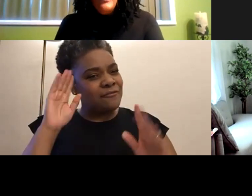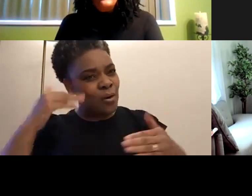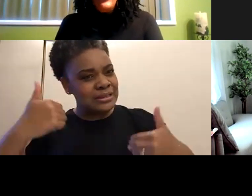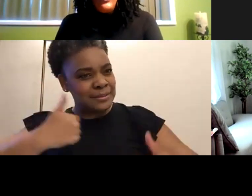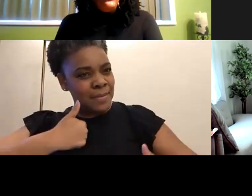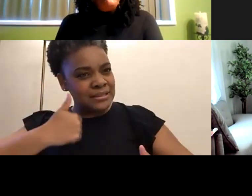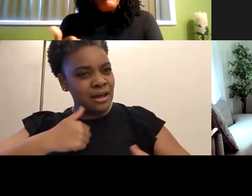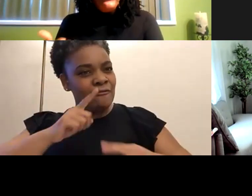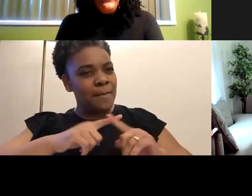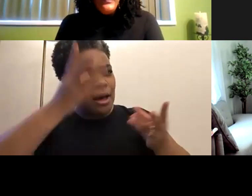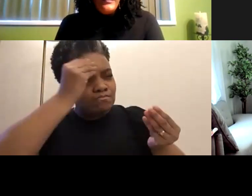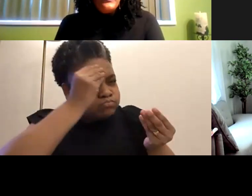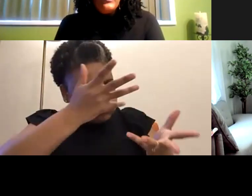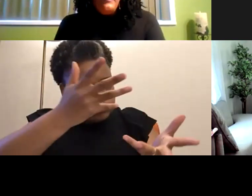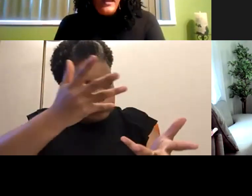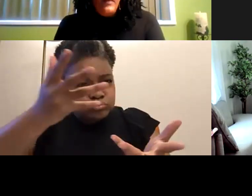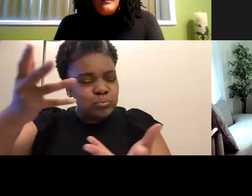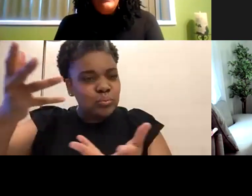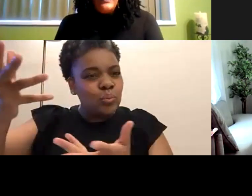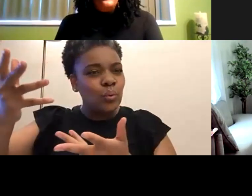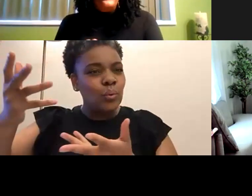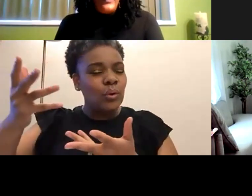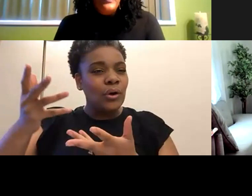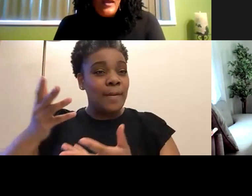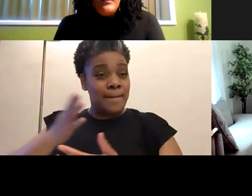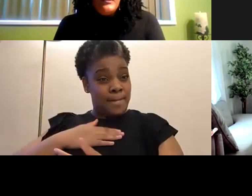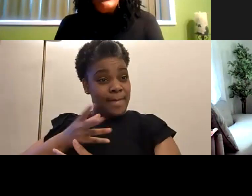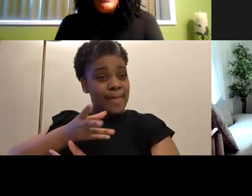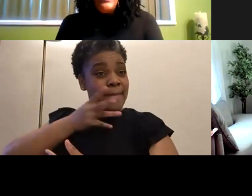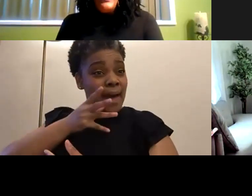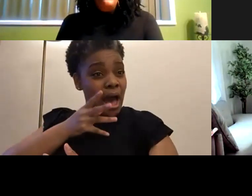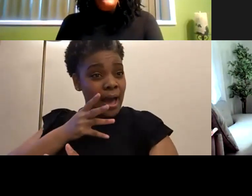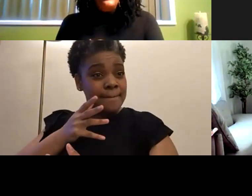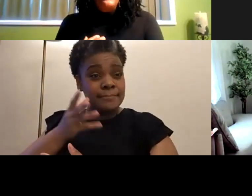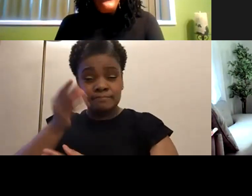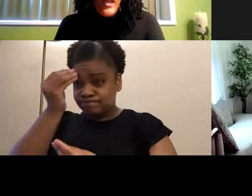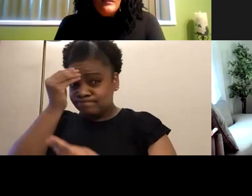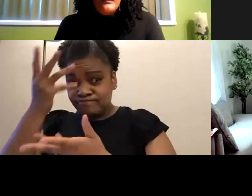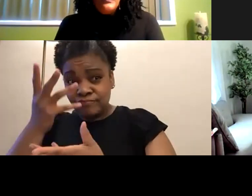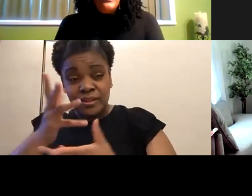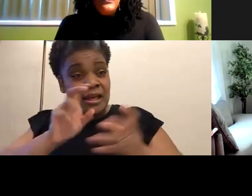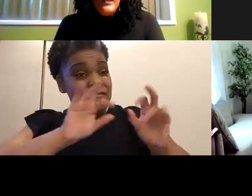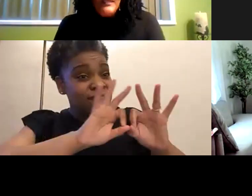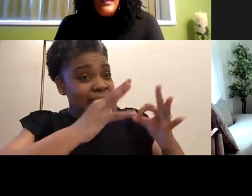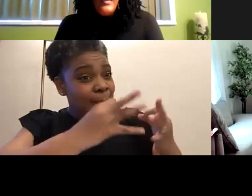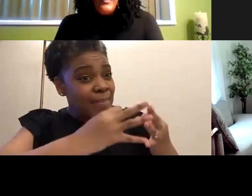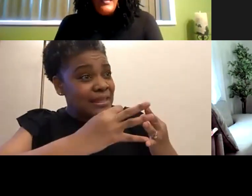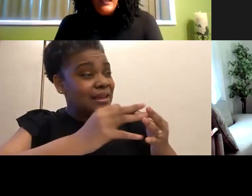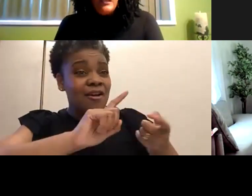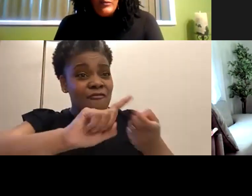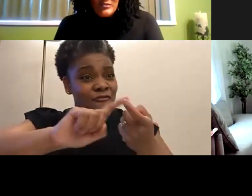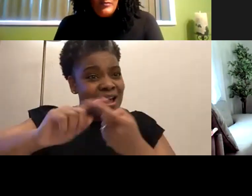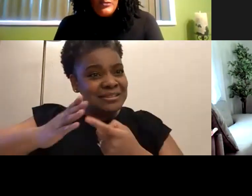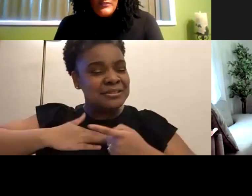across. So I spoke to my mom, I spoke to family members, I reached out to friends in the community, and